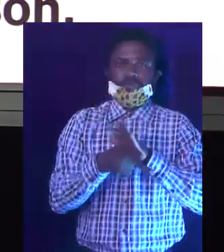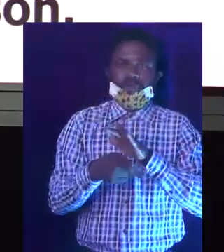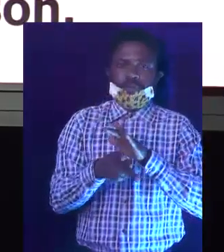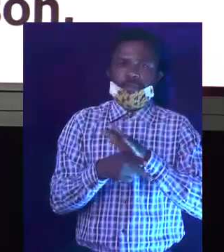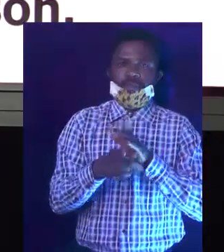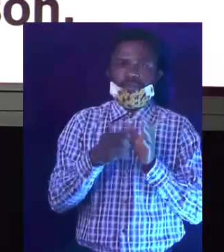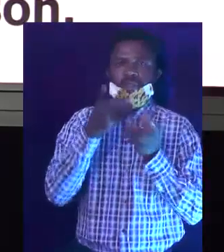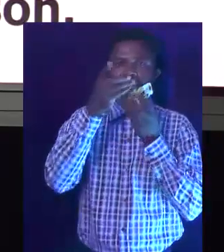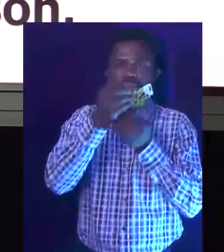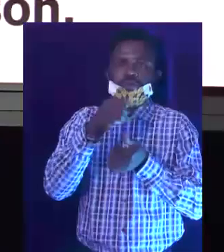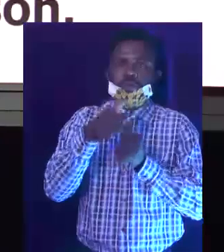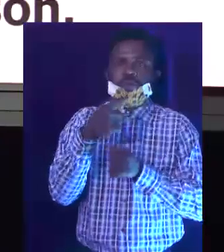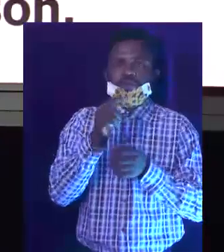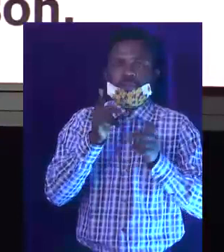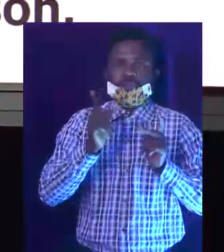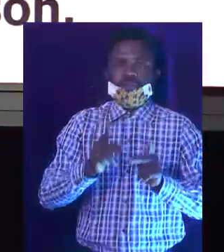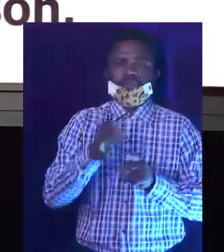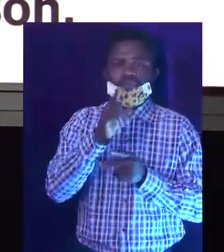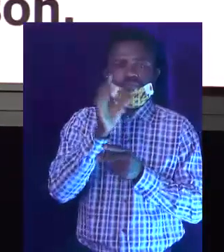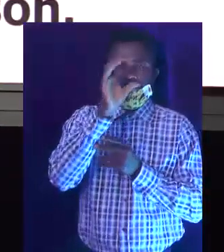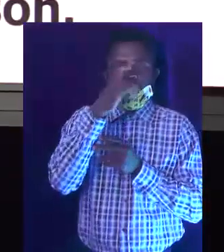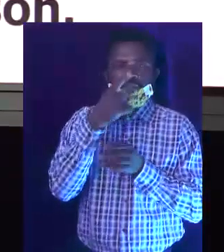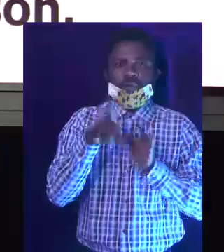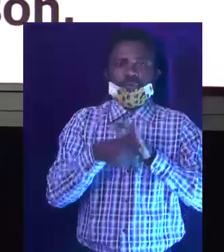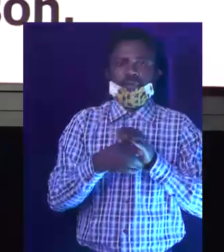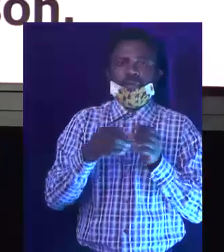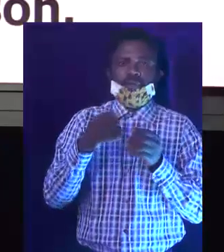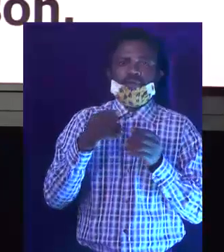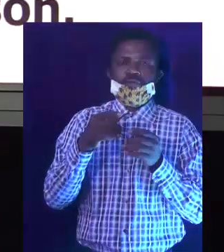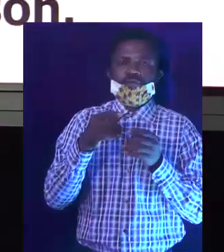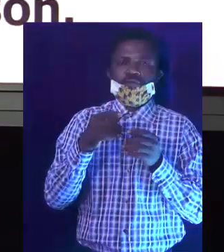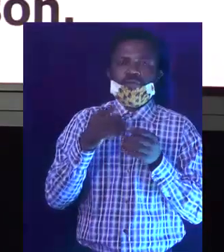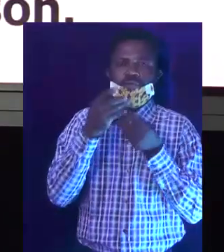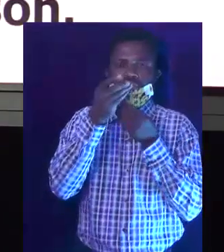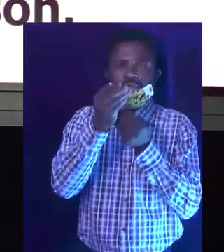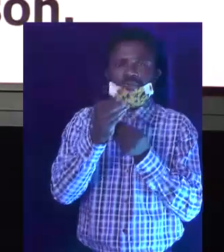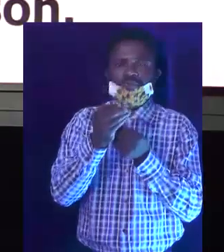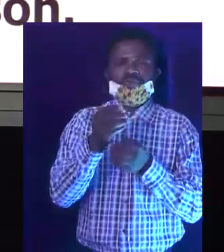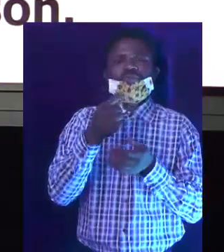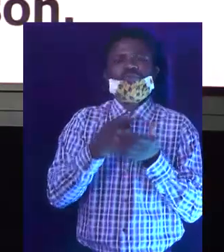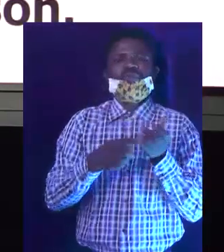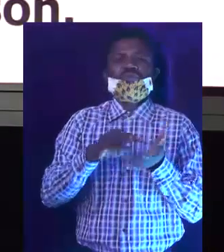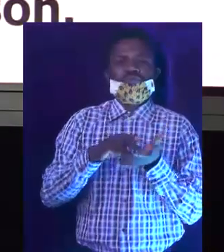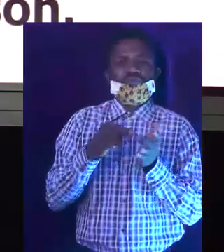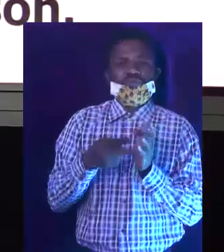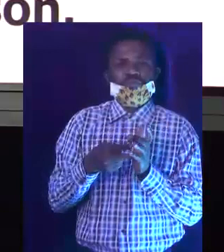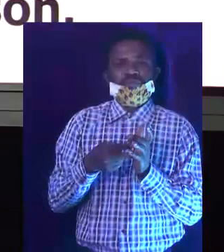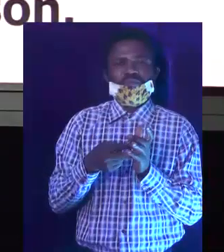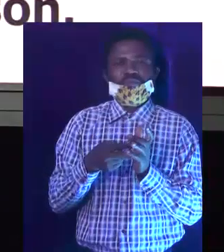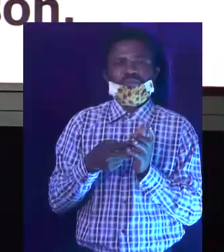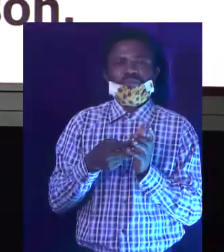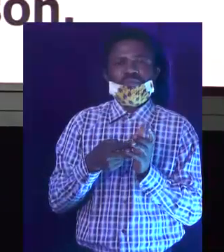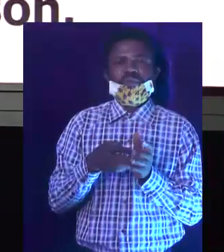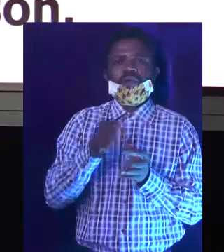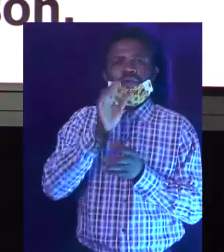for primary sources about the person. You look for primary sources about the person. What do I mean